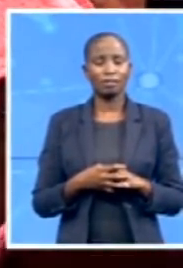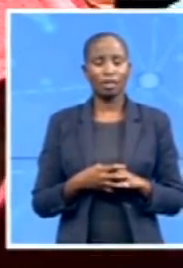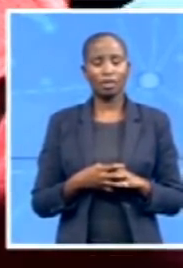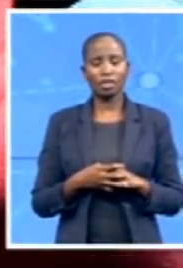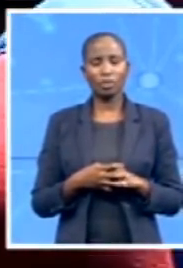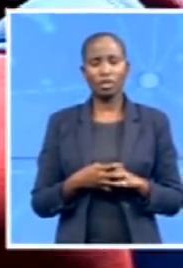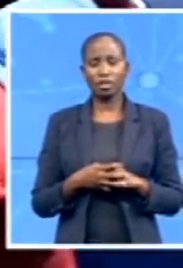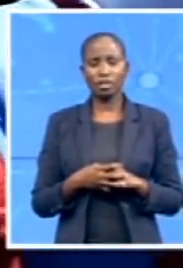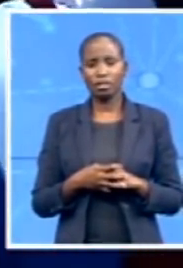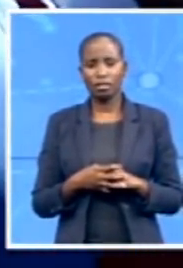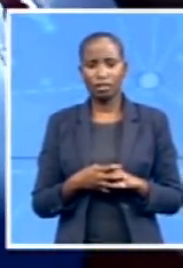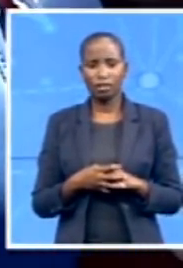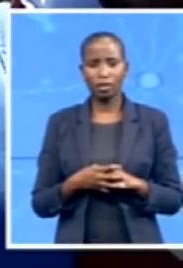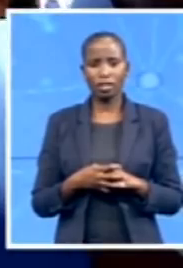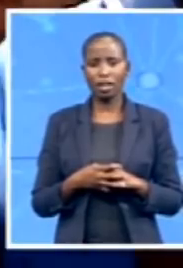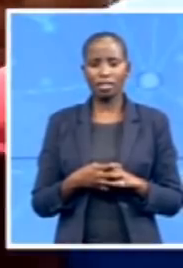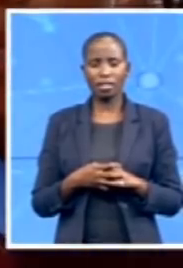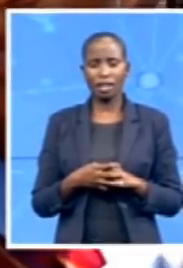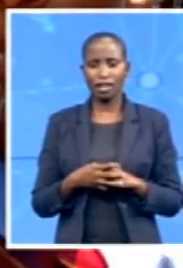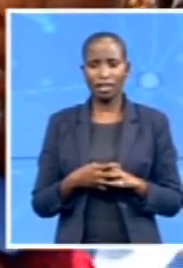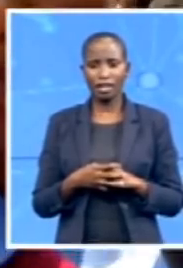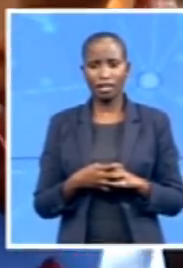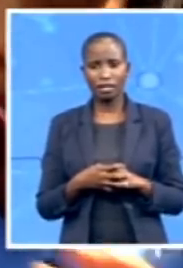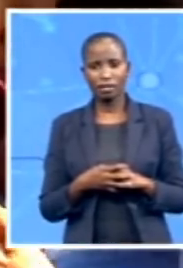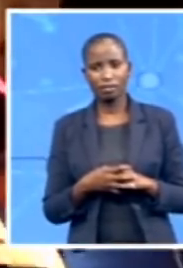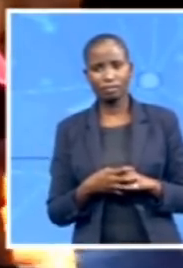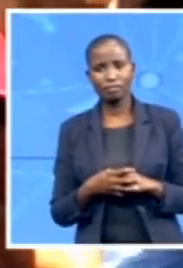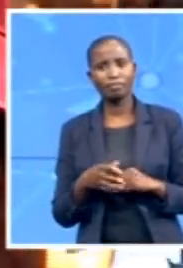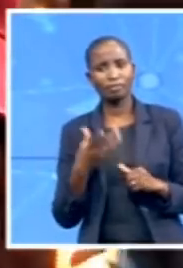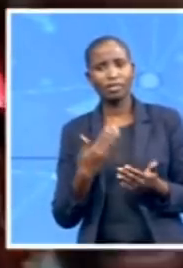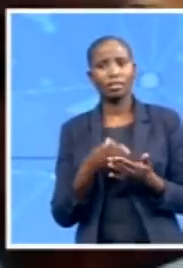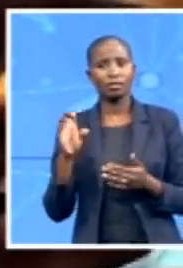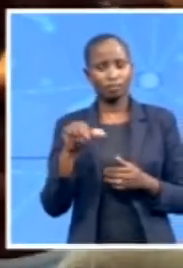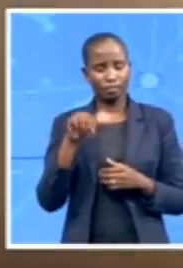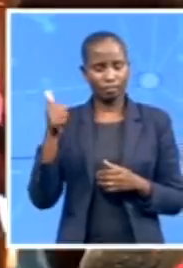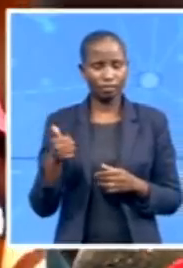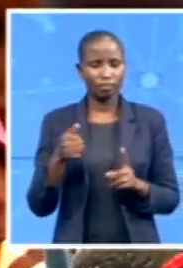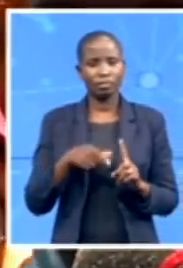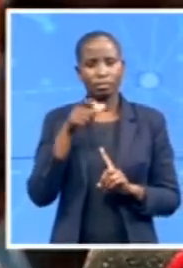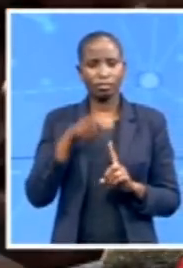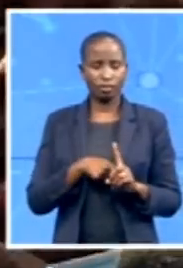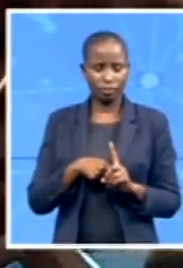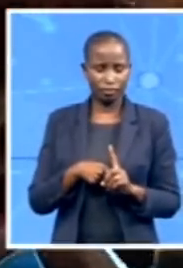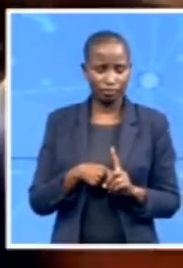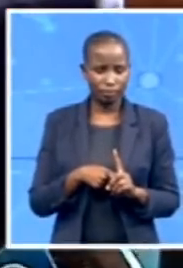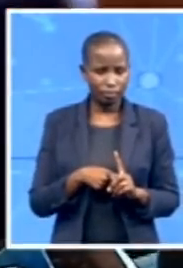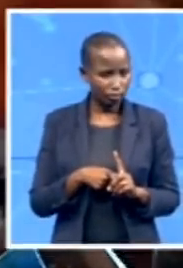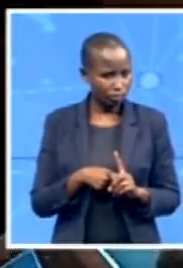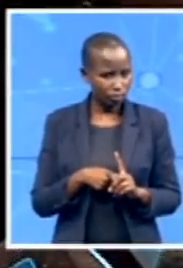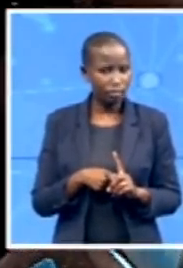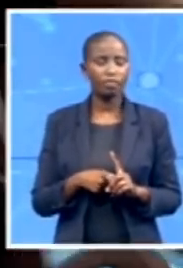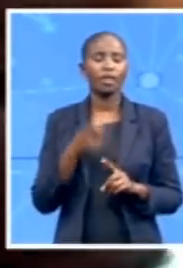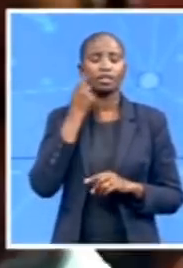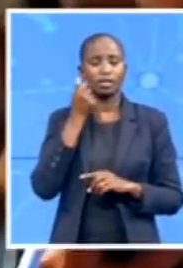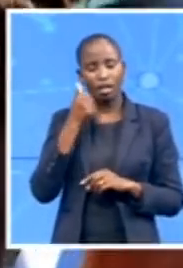I'm number 10. But you are now on 12, so someone spoke who not supposed to speak. Okay, so sir, I would like to speak on the fact that because...